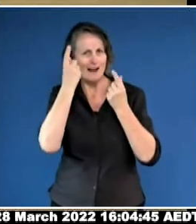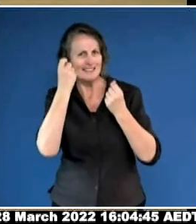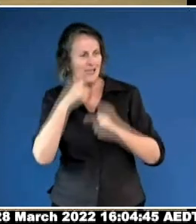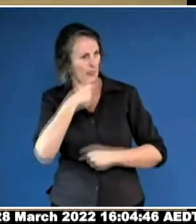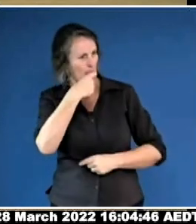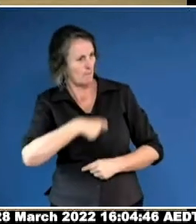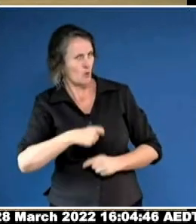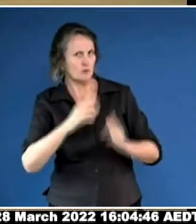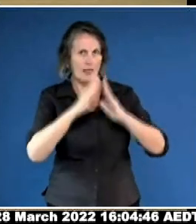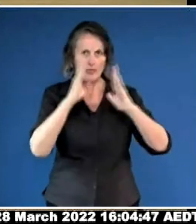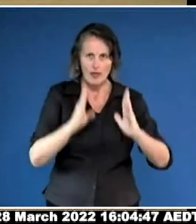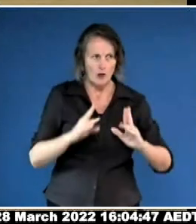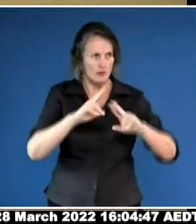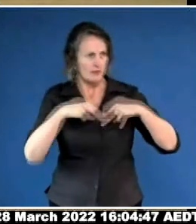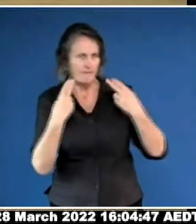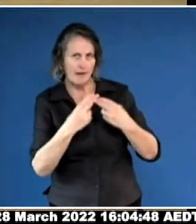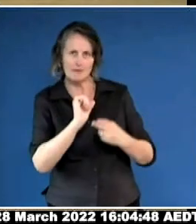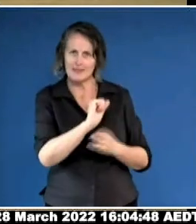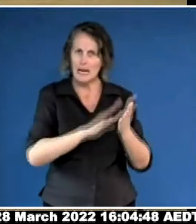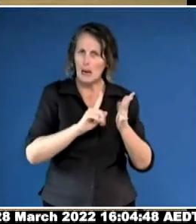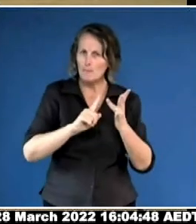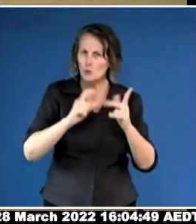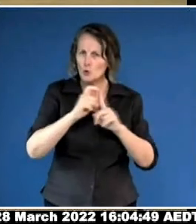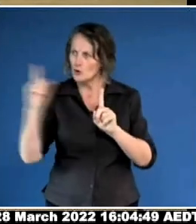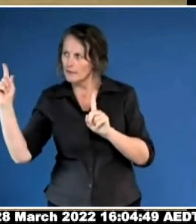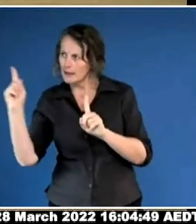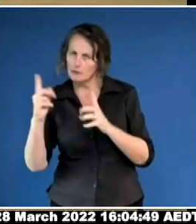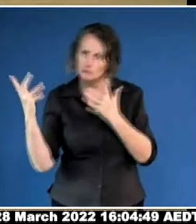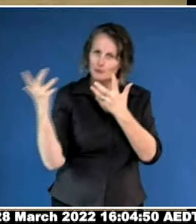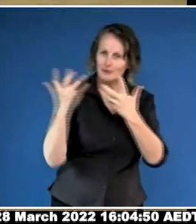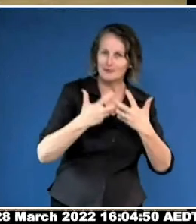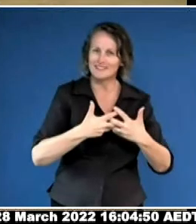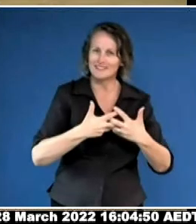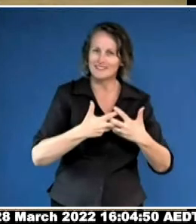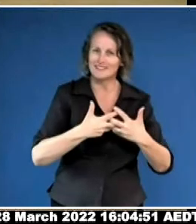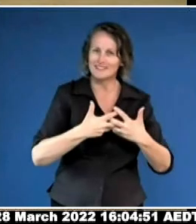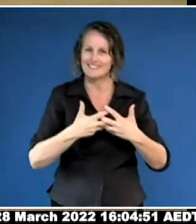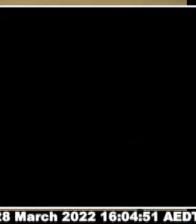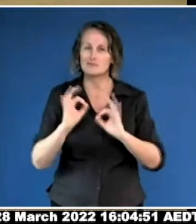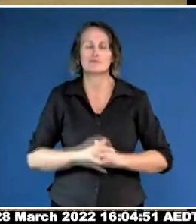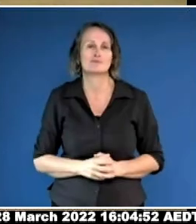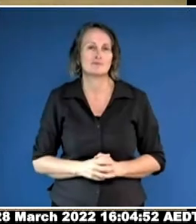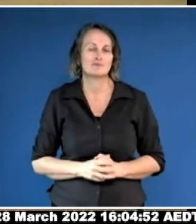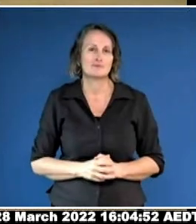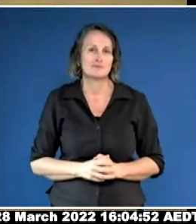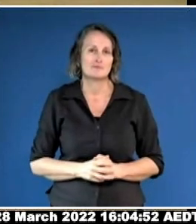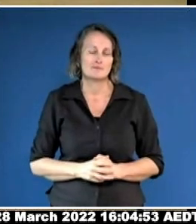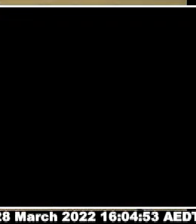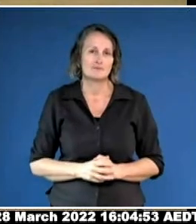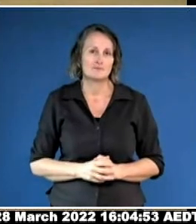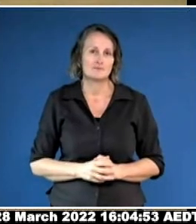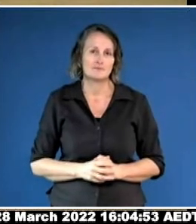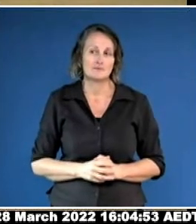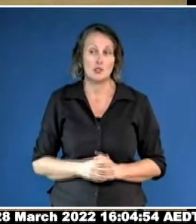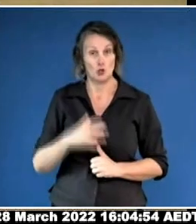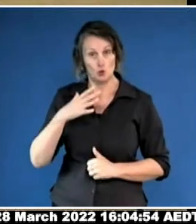private household and successfully engaging positively in that space. Improvements are needed in how providers support the experienced